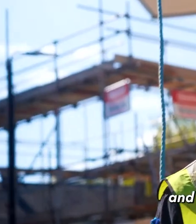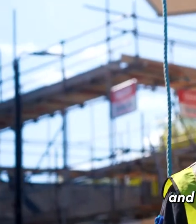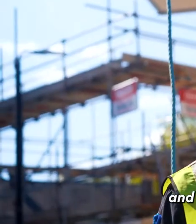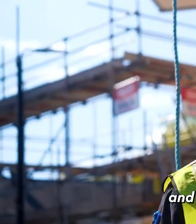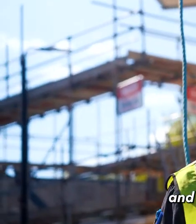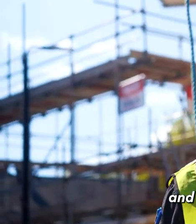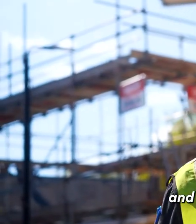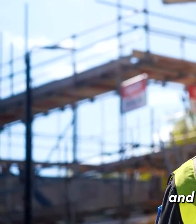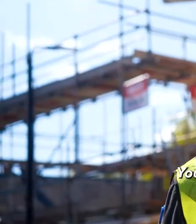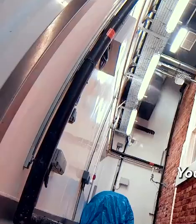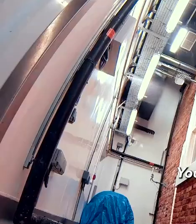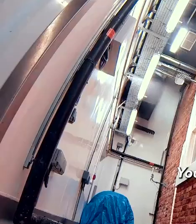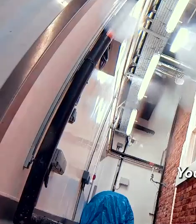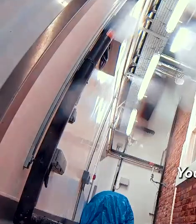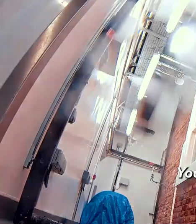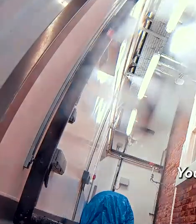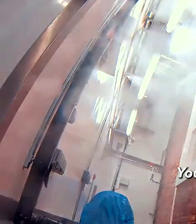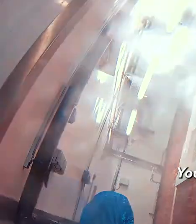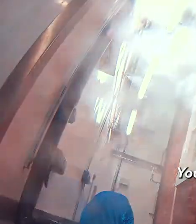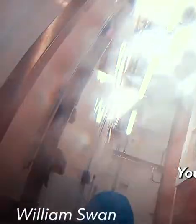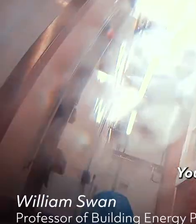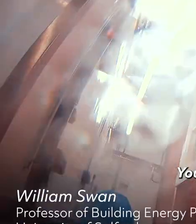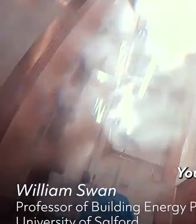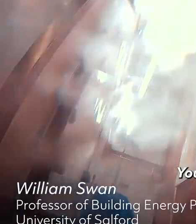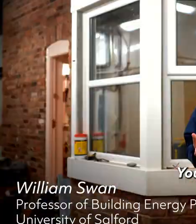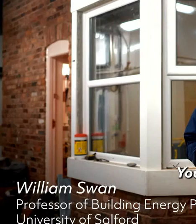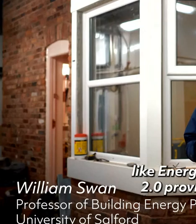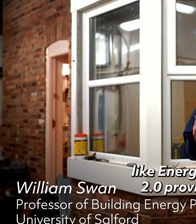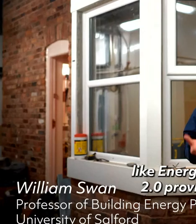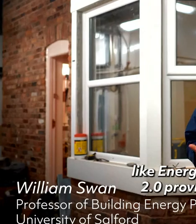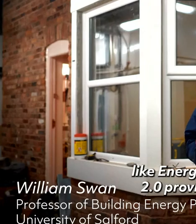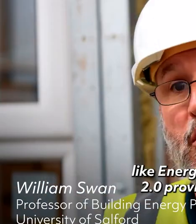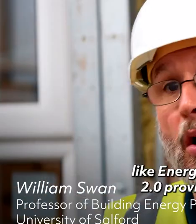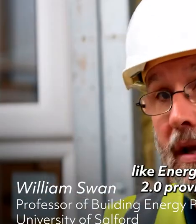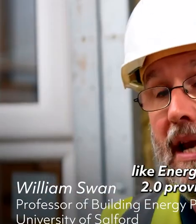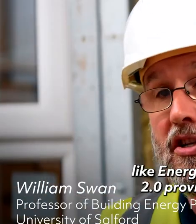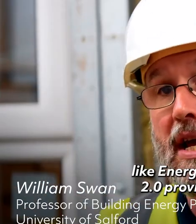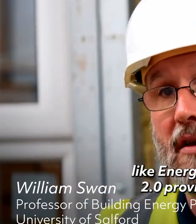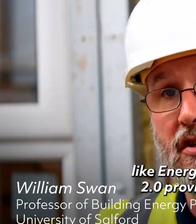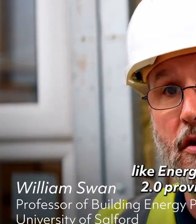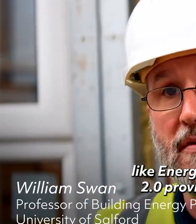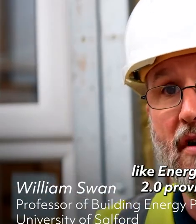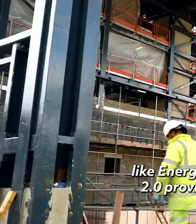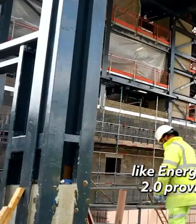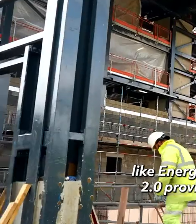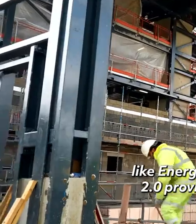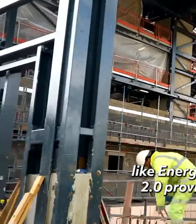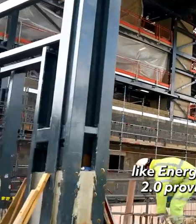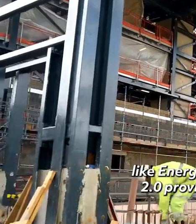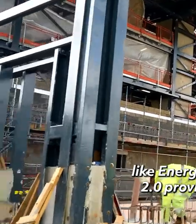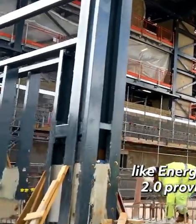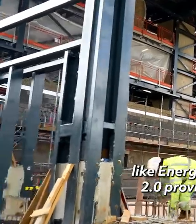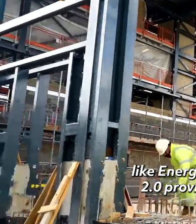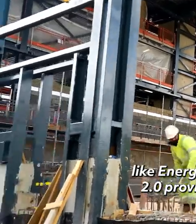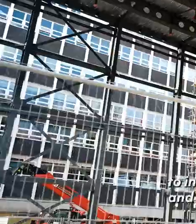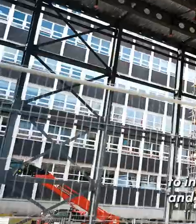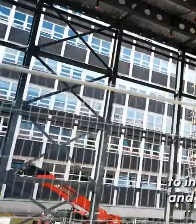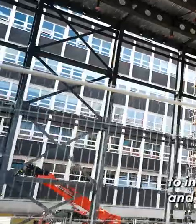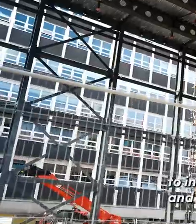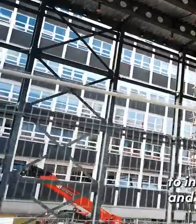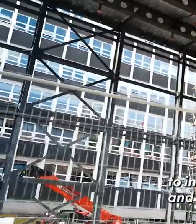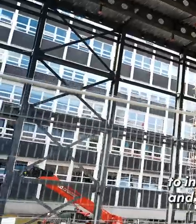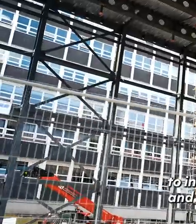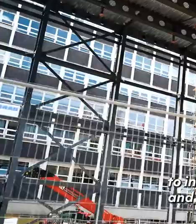we can retrofit those. You know, the opportunities that the facilities like Energy House 1 and Energy House 2 provide give us that real opportunity